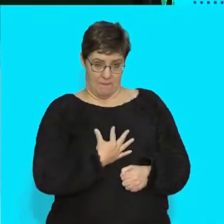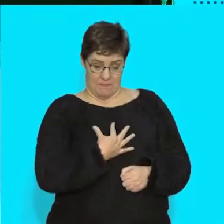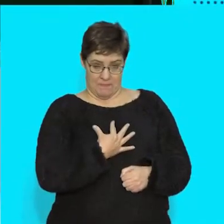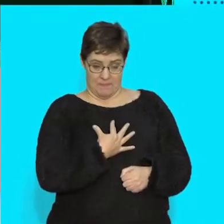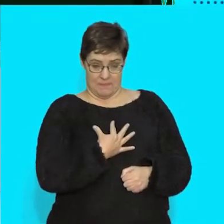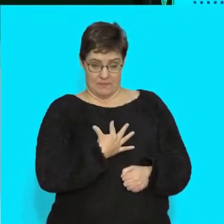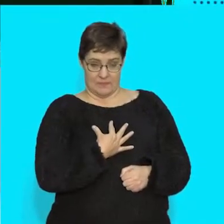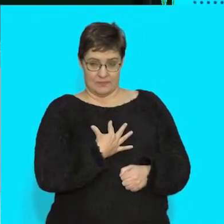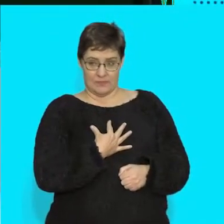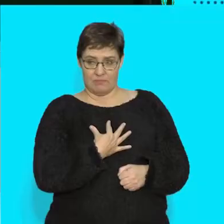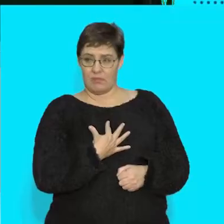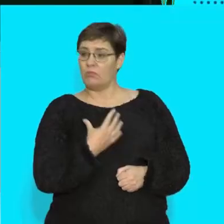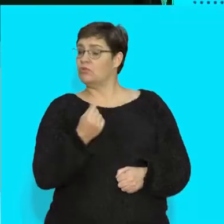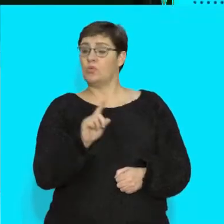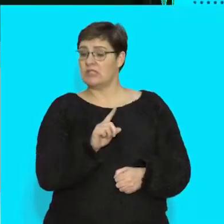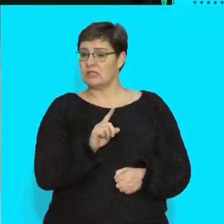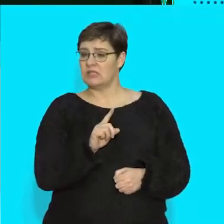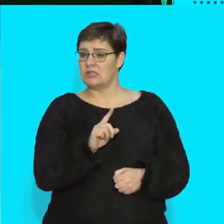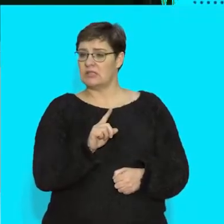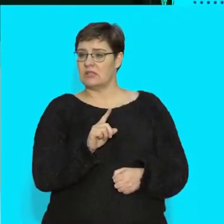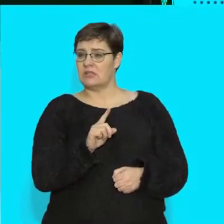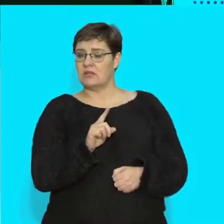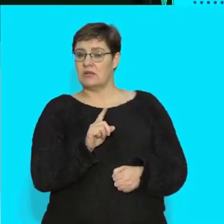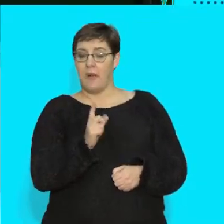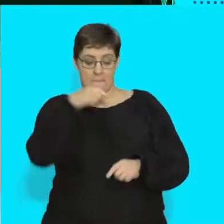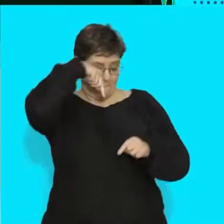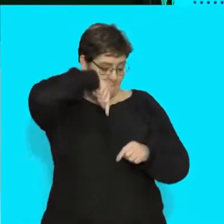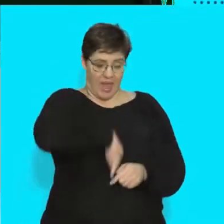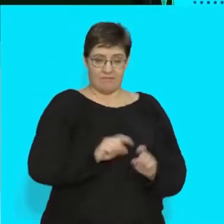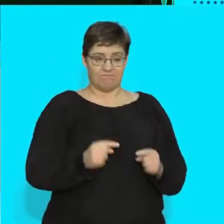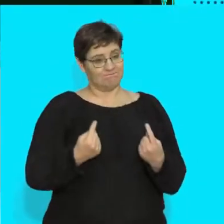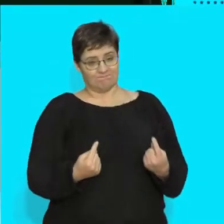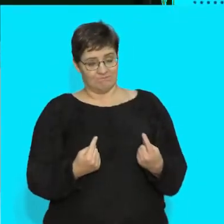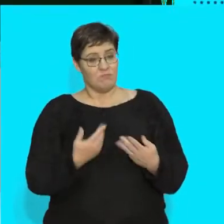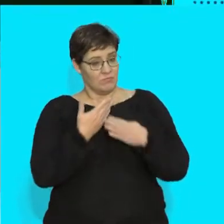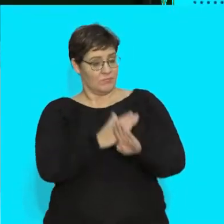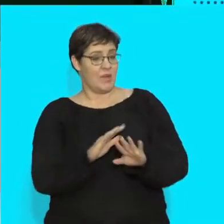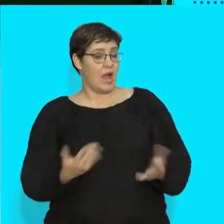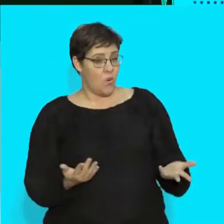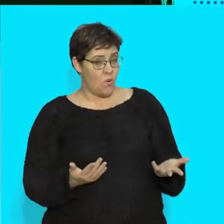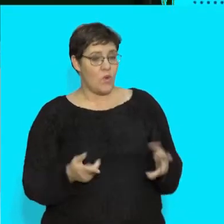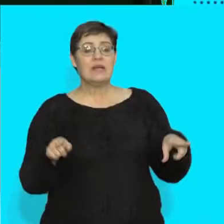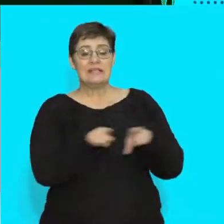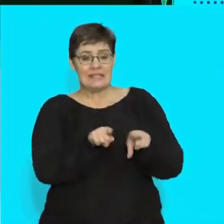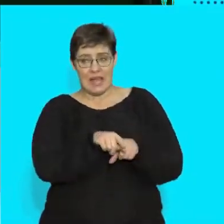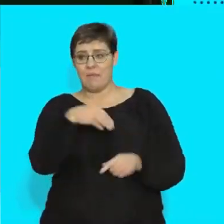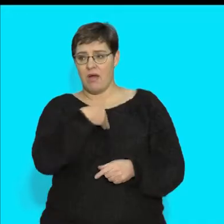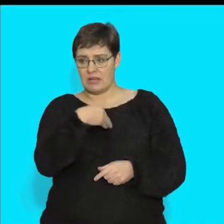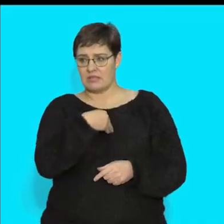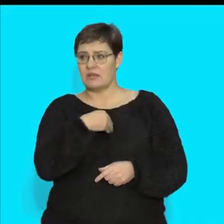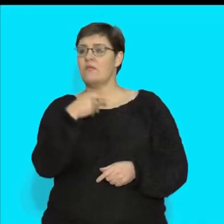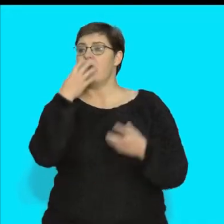up, okay, but what have we got to do? We've got to stop it from flowing back again. So just like the